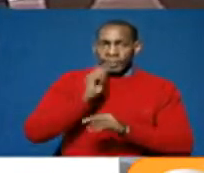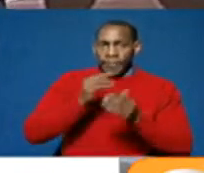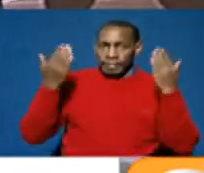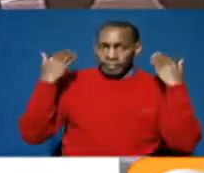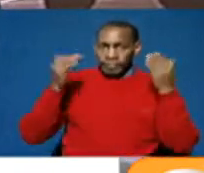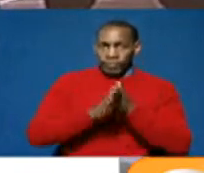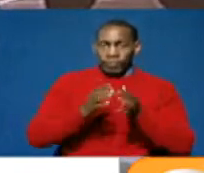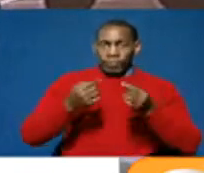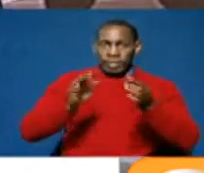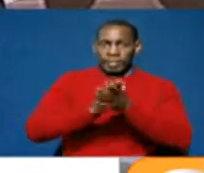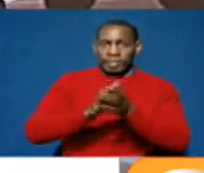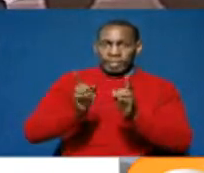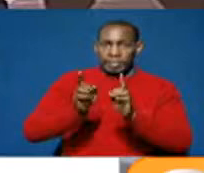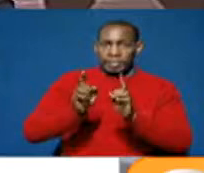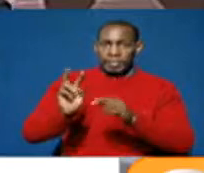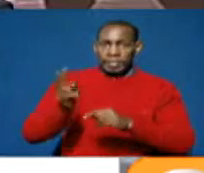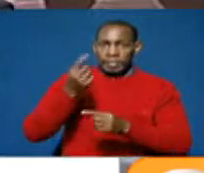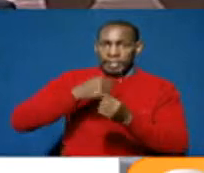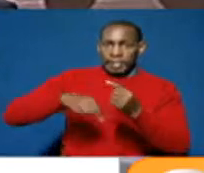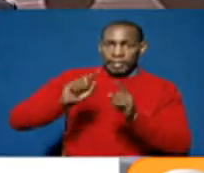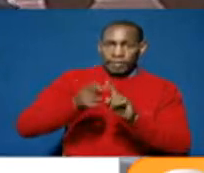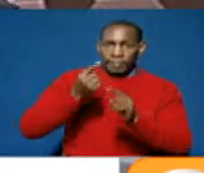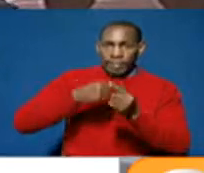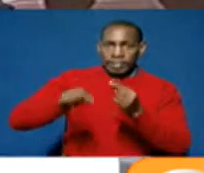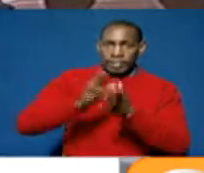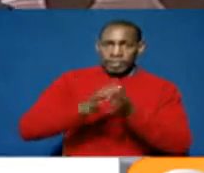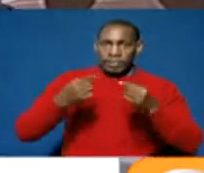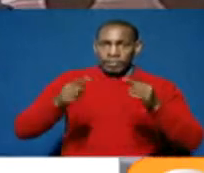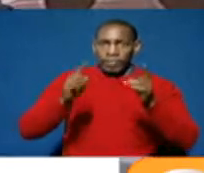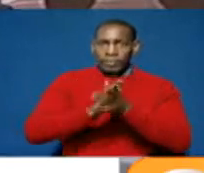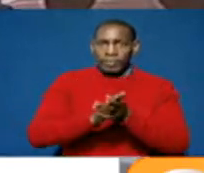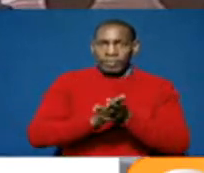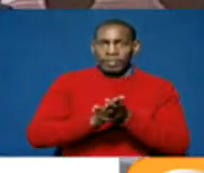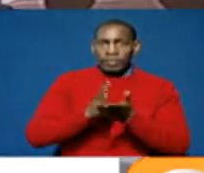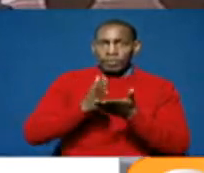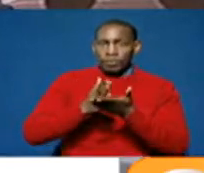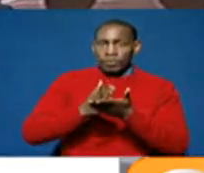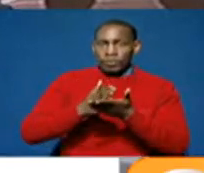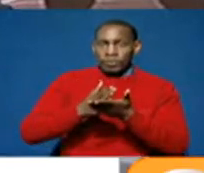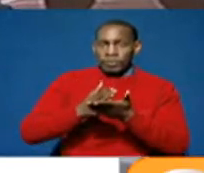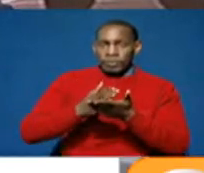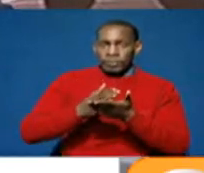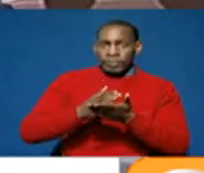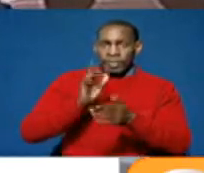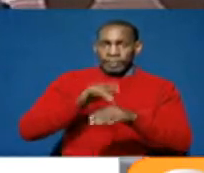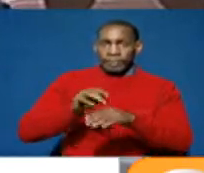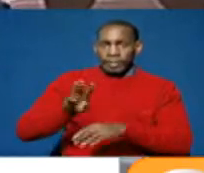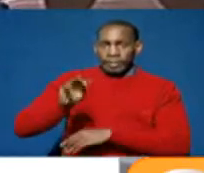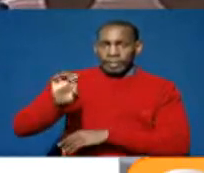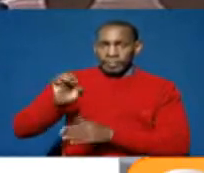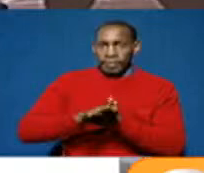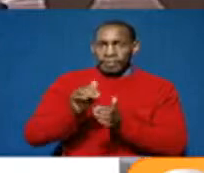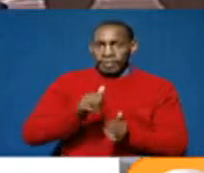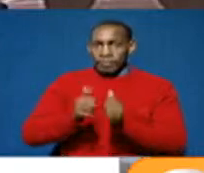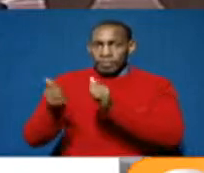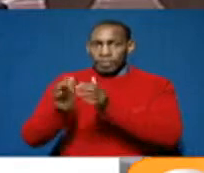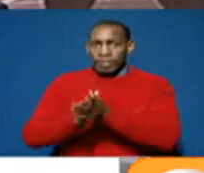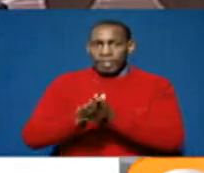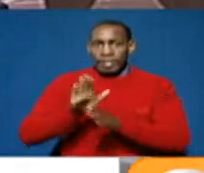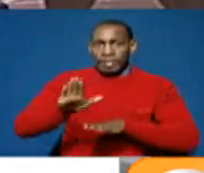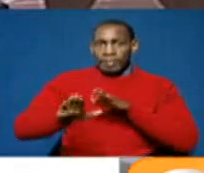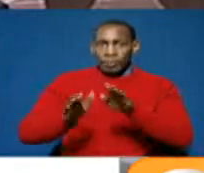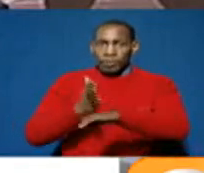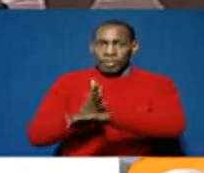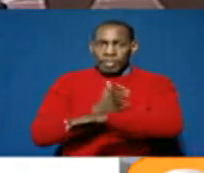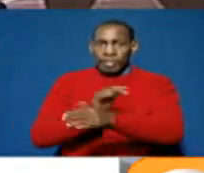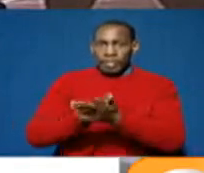finals by winning hit two of the first round. The win came at a cost, though, as William Mbevi was wheeled off the track with a foot